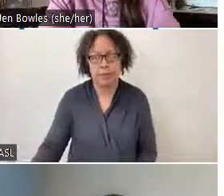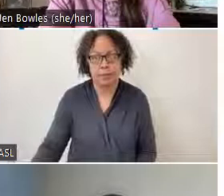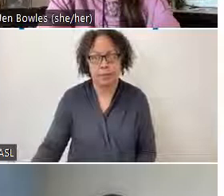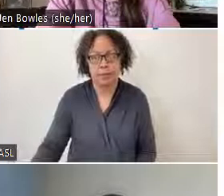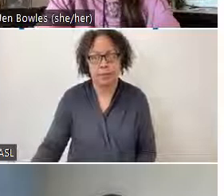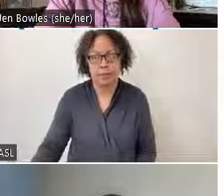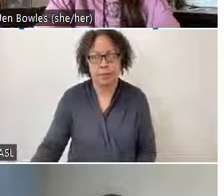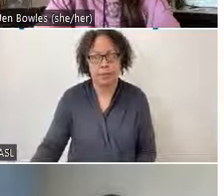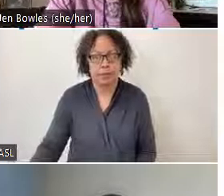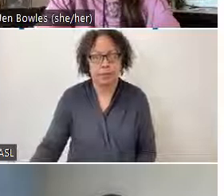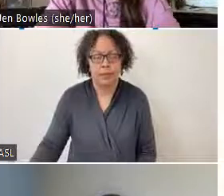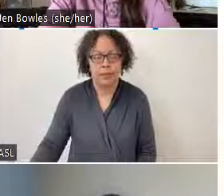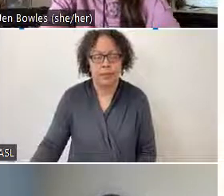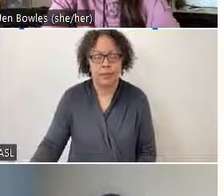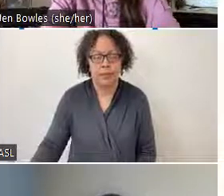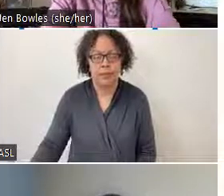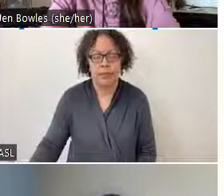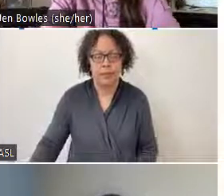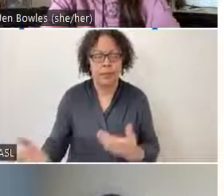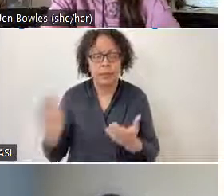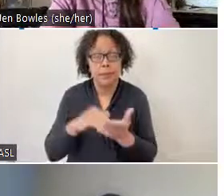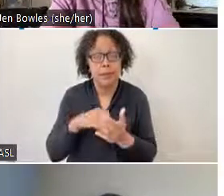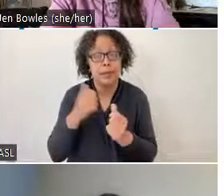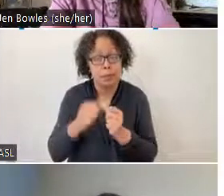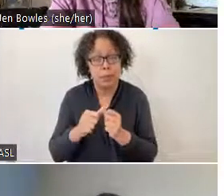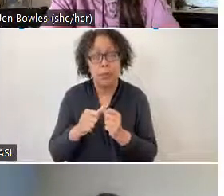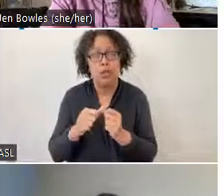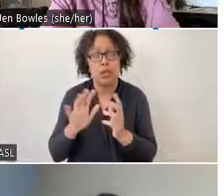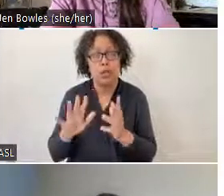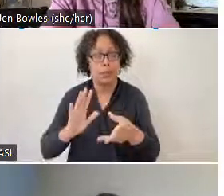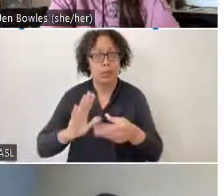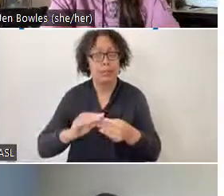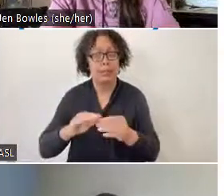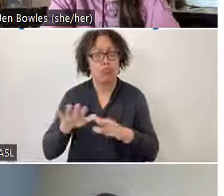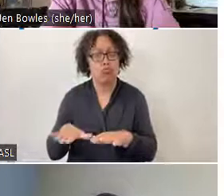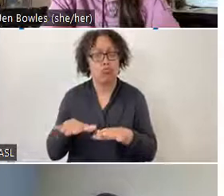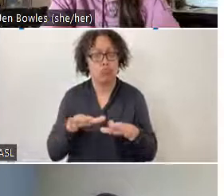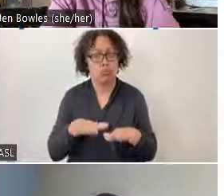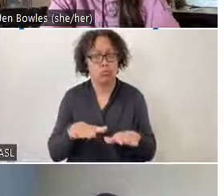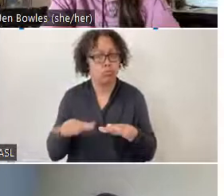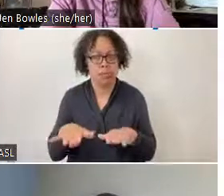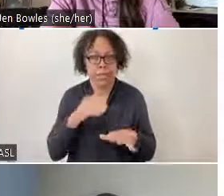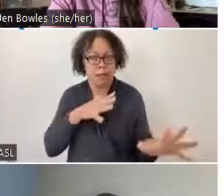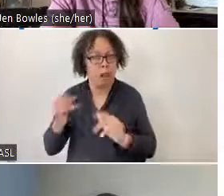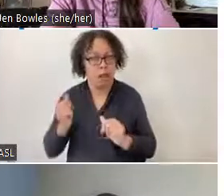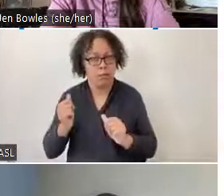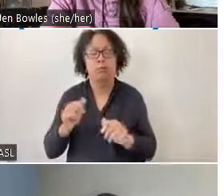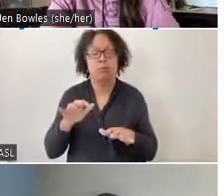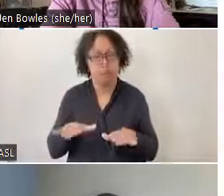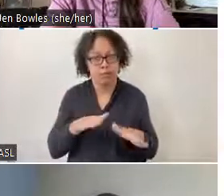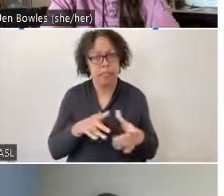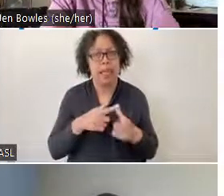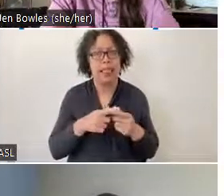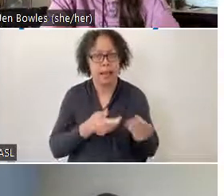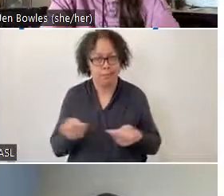listo. We remind you to speak at a slow pace and moderate pace so that we can all convey the information